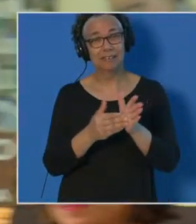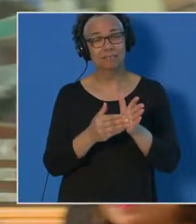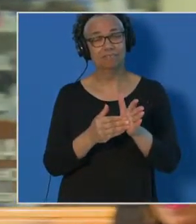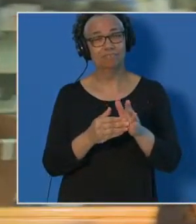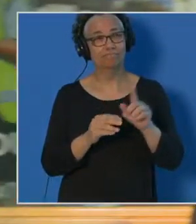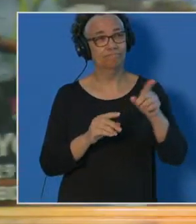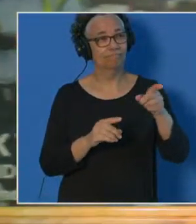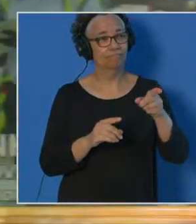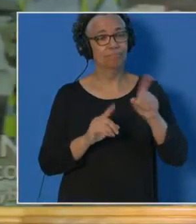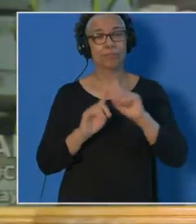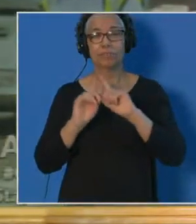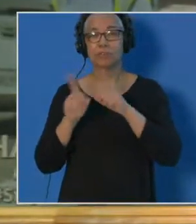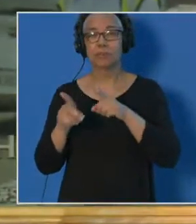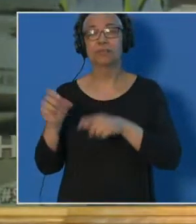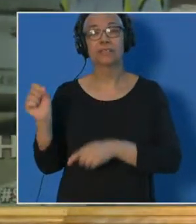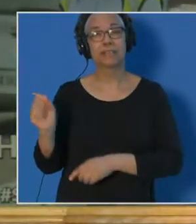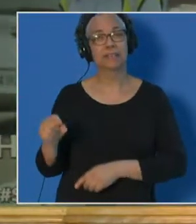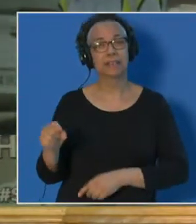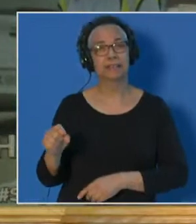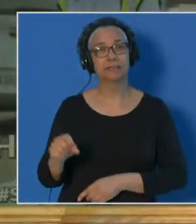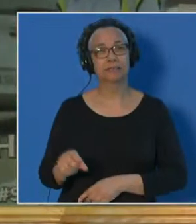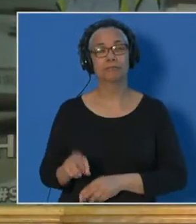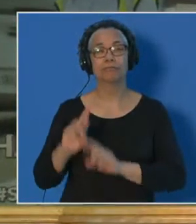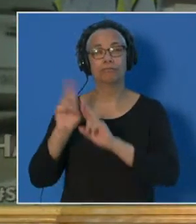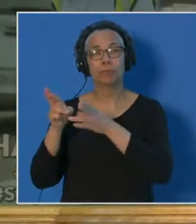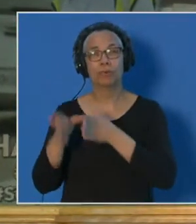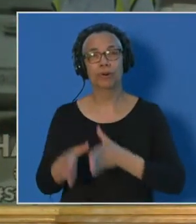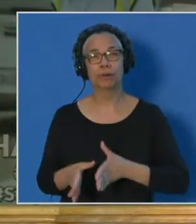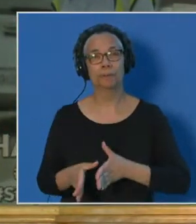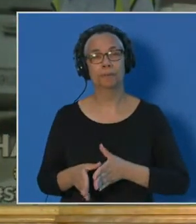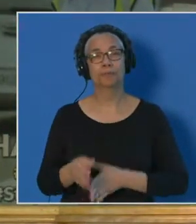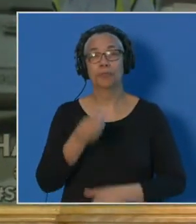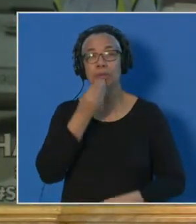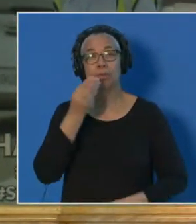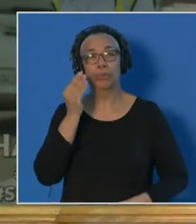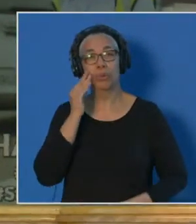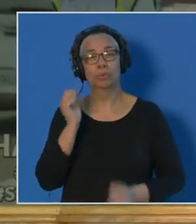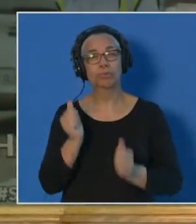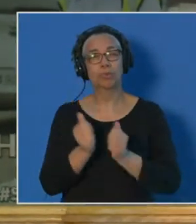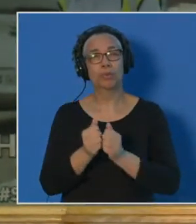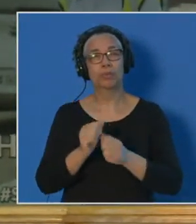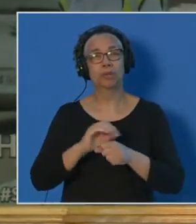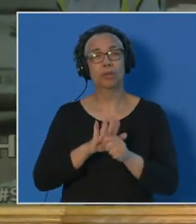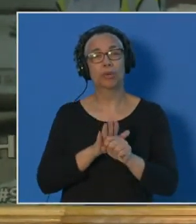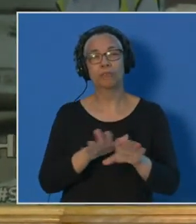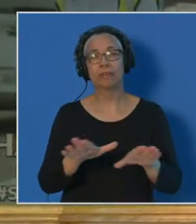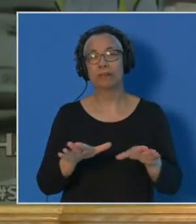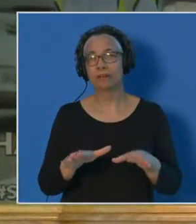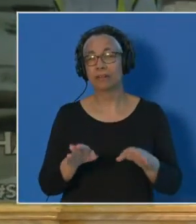Yes. Right. Have the homes which had COVID cases, have they reopened?